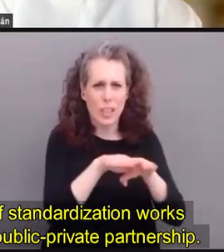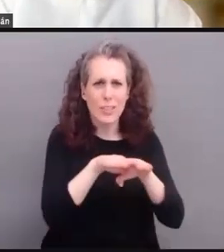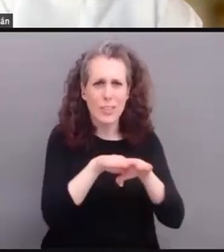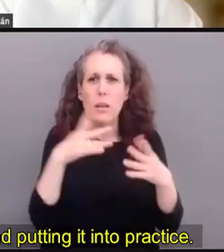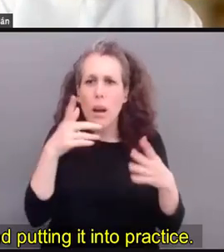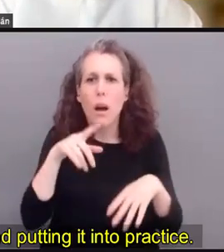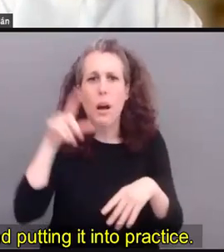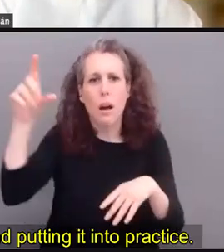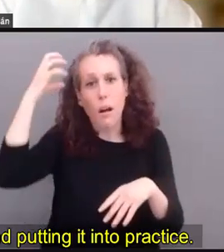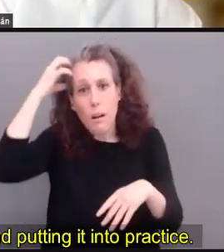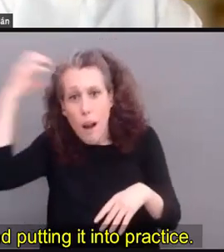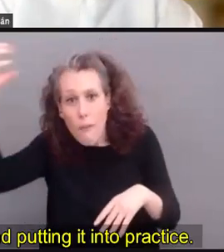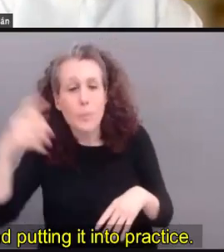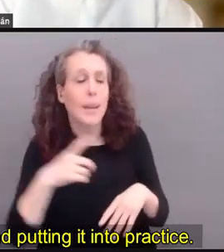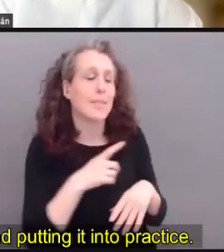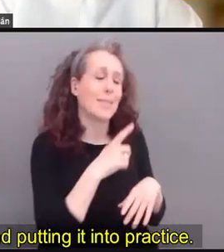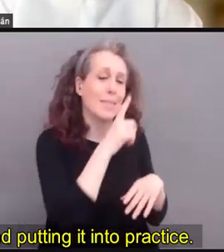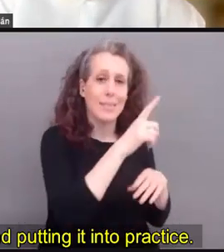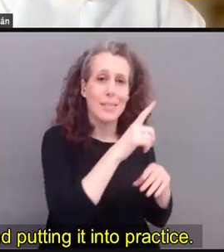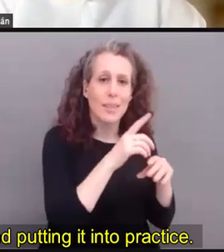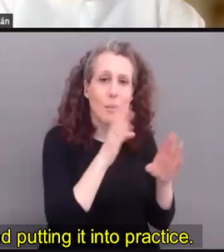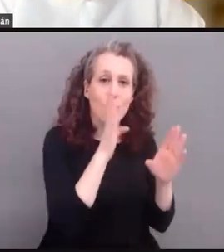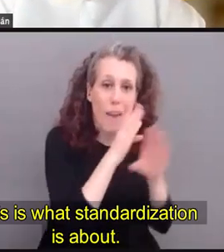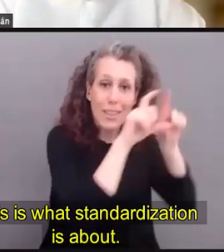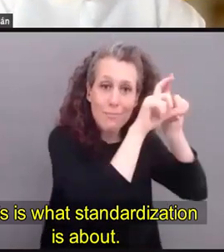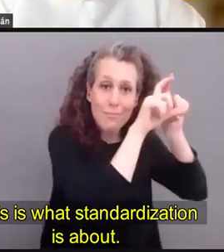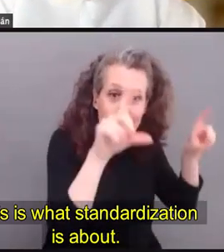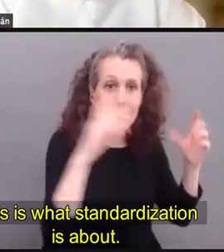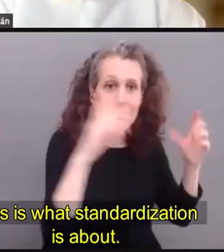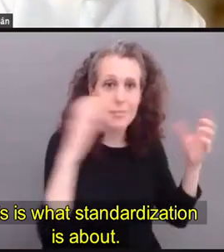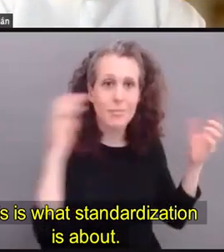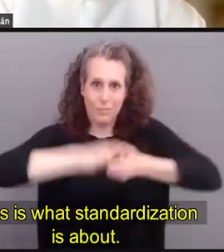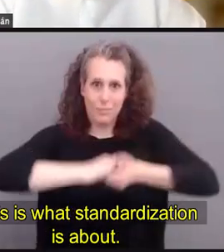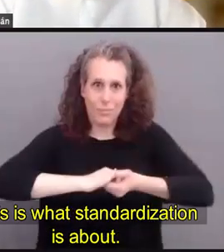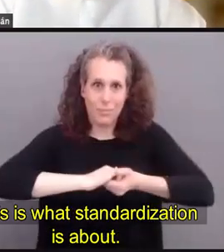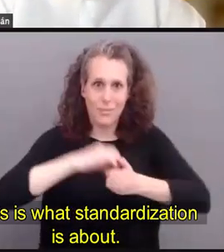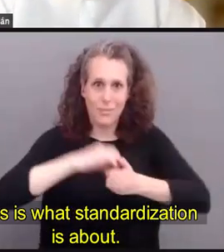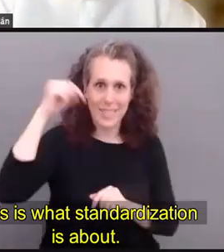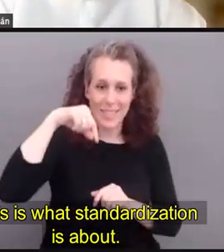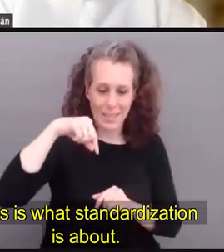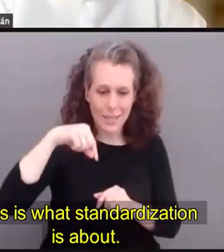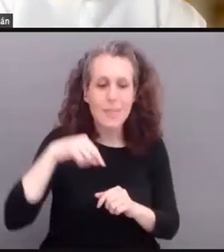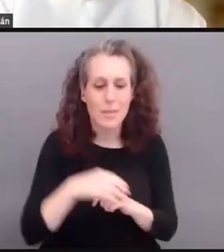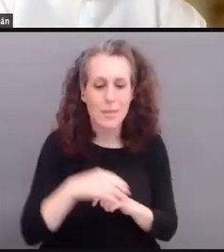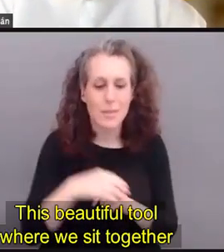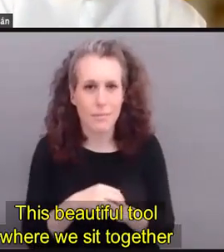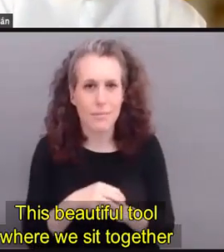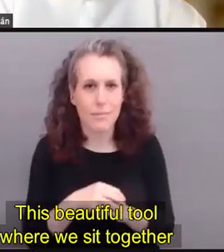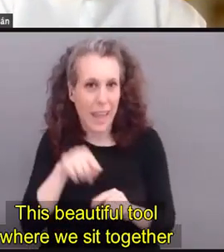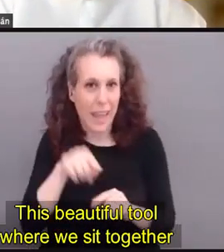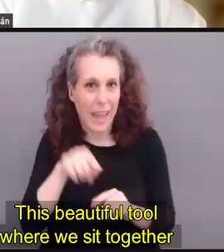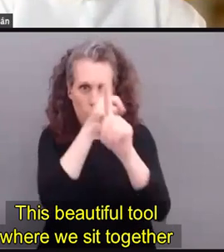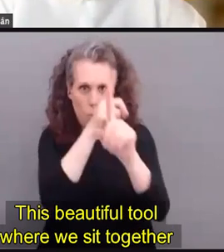public-private partnership put in practice. And this is what standardization is about.